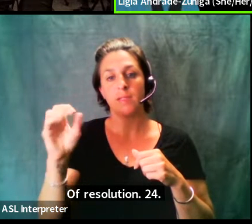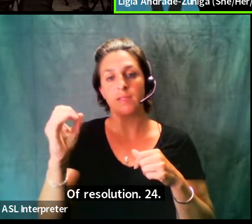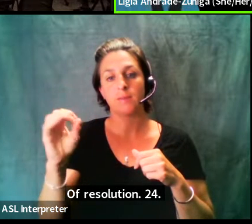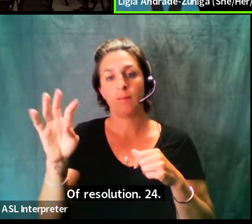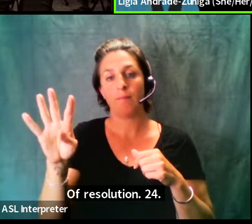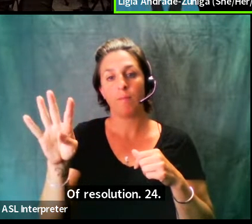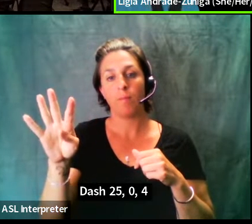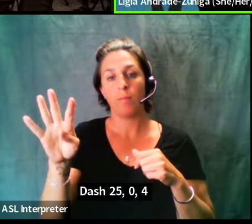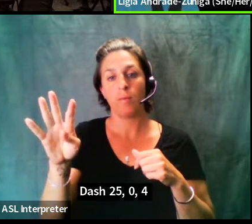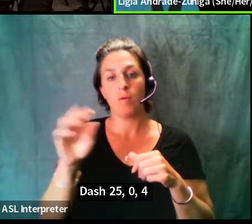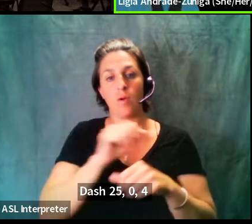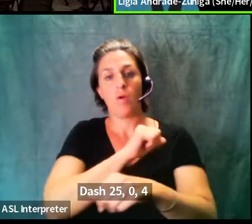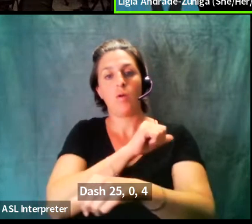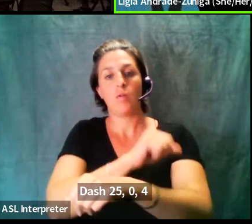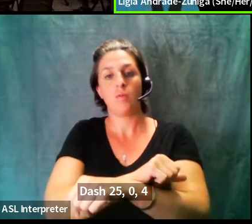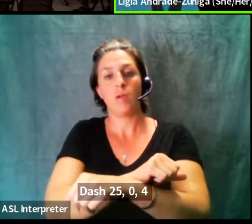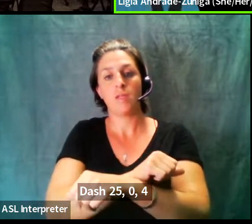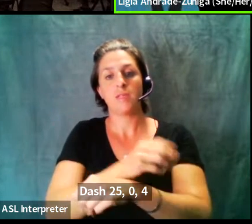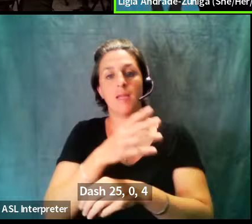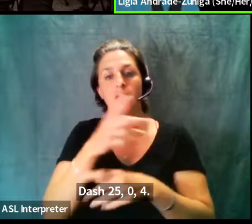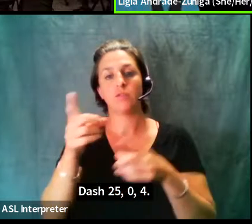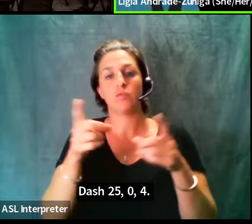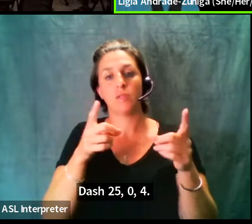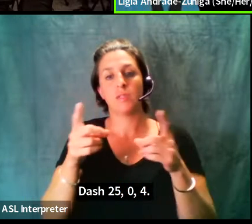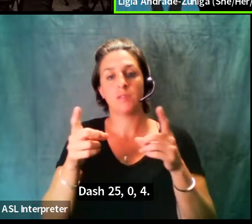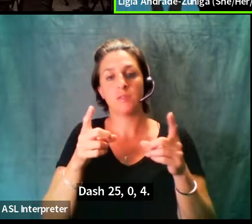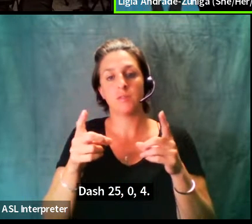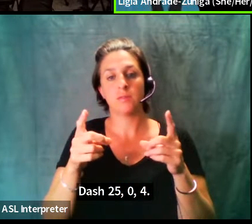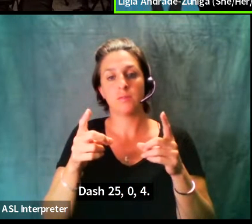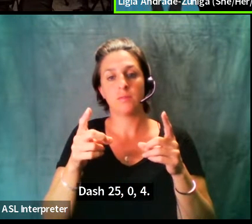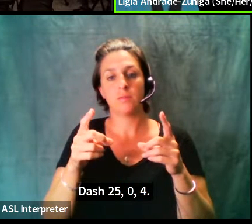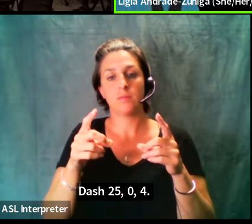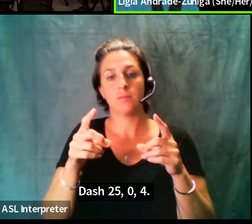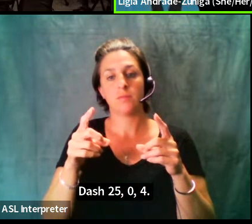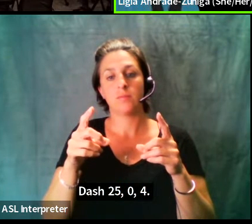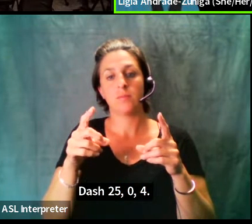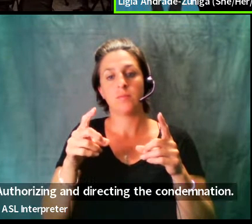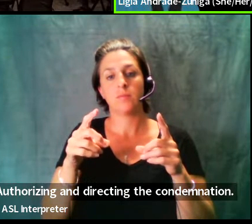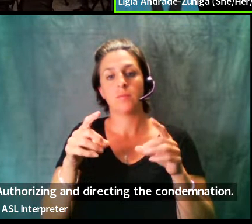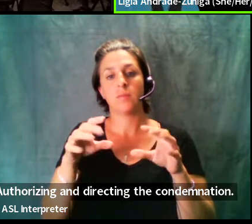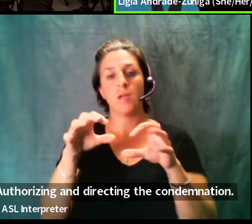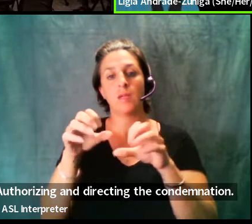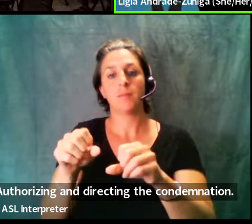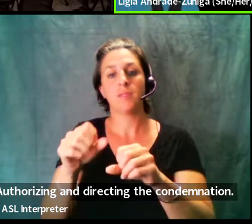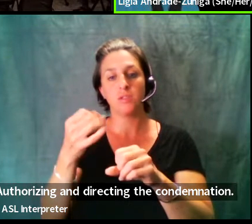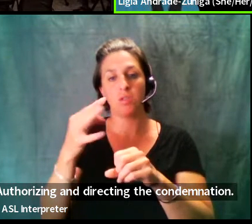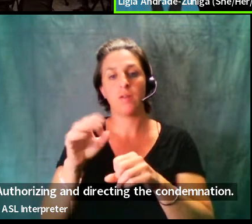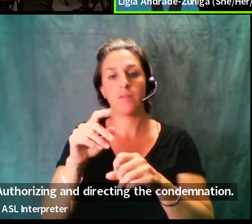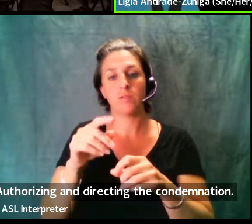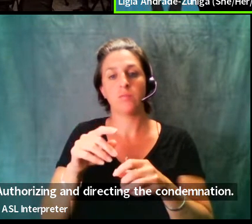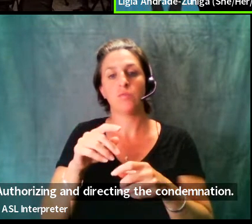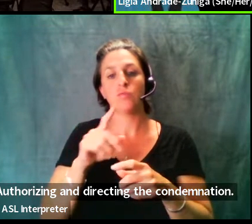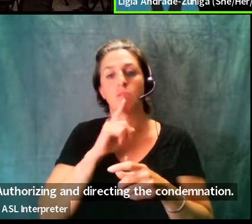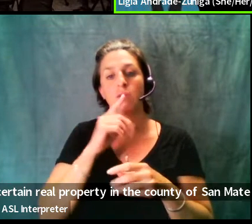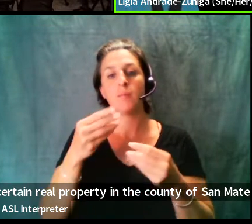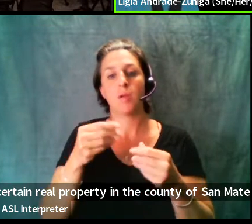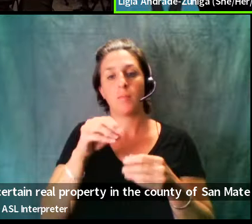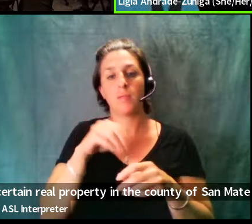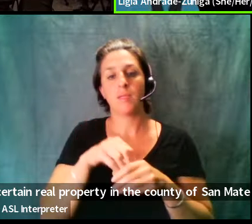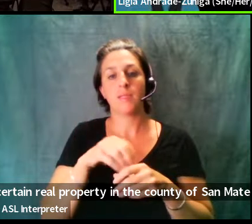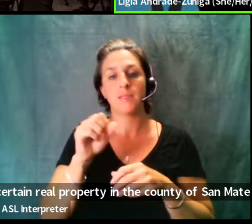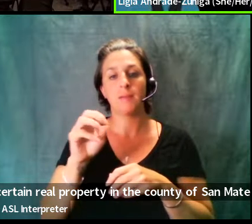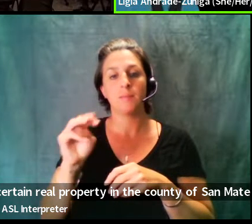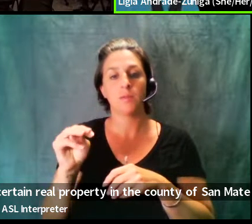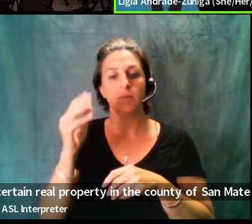24-25-04, authorizing and directing the condemnation of certain real property in the county of San Mateo, state